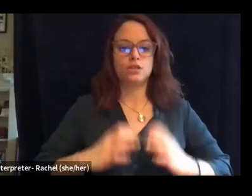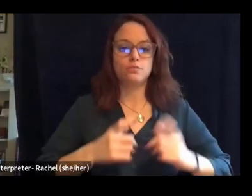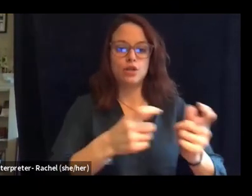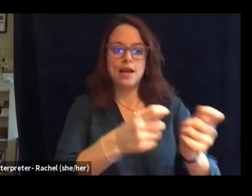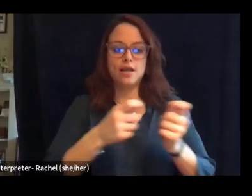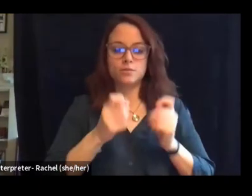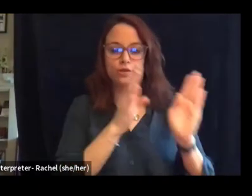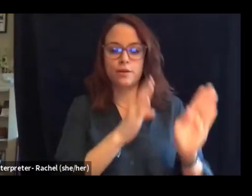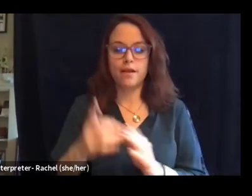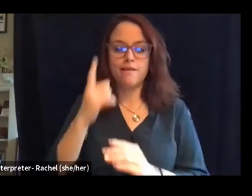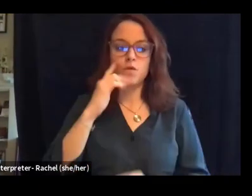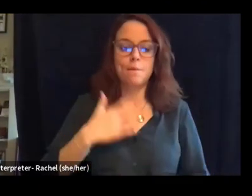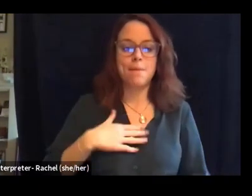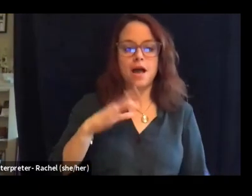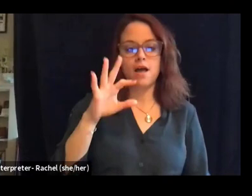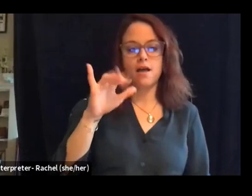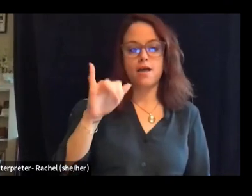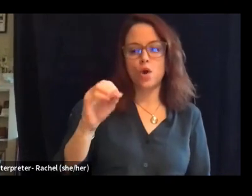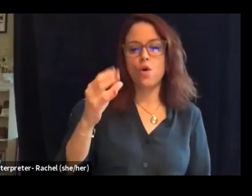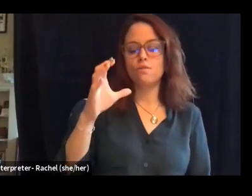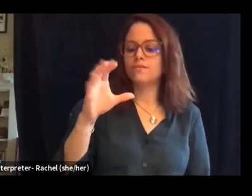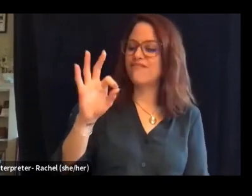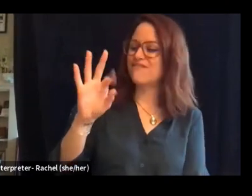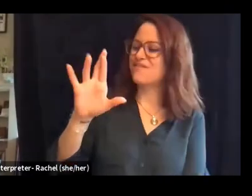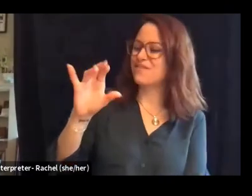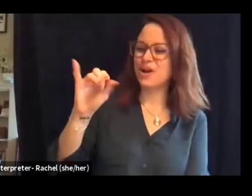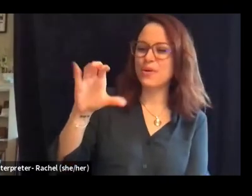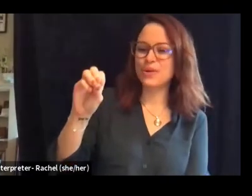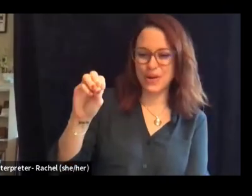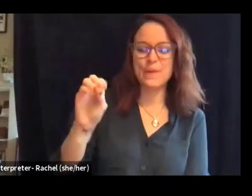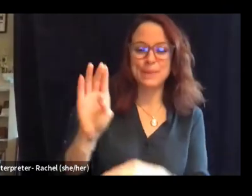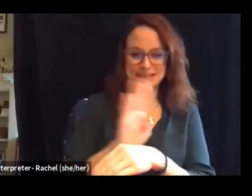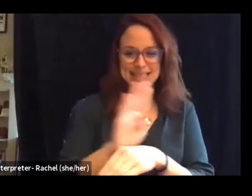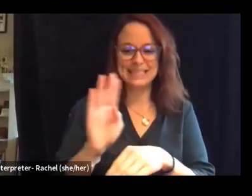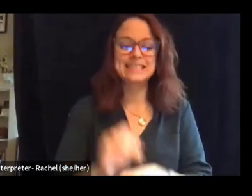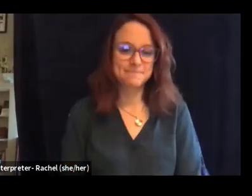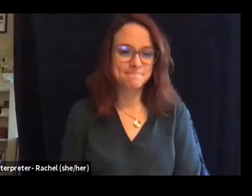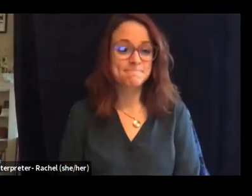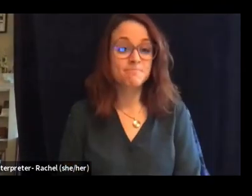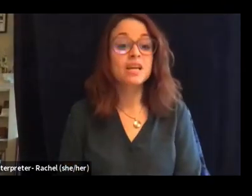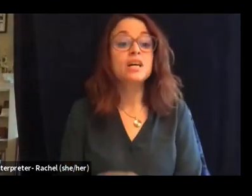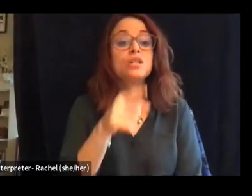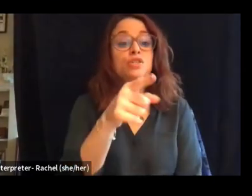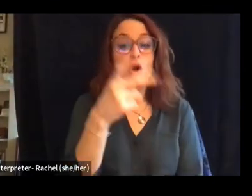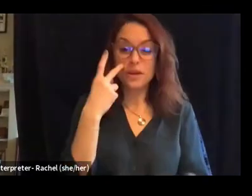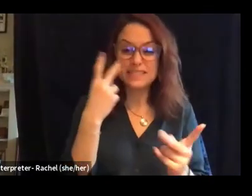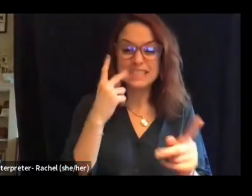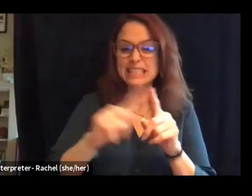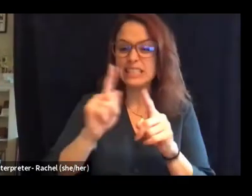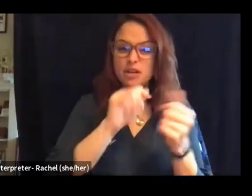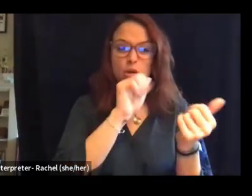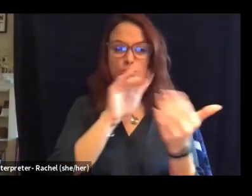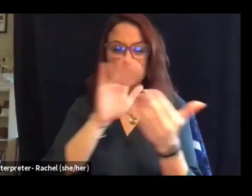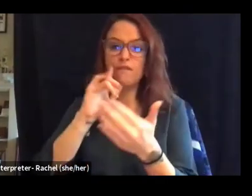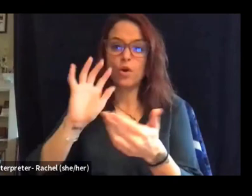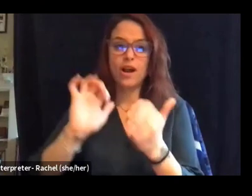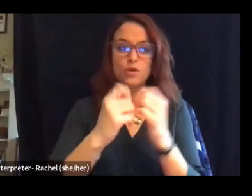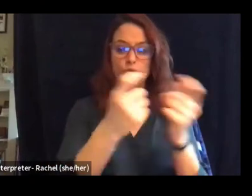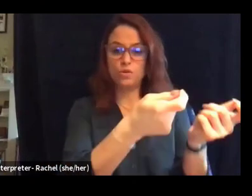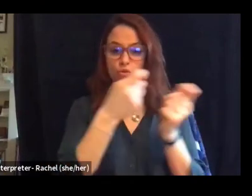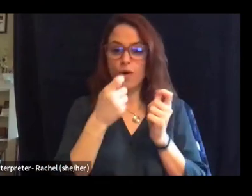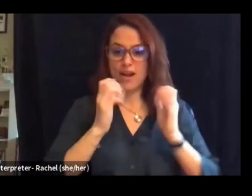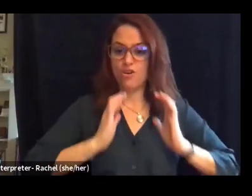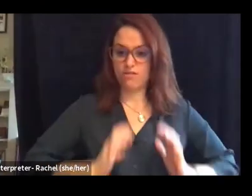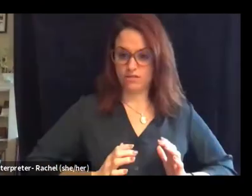my yogurt business, right? So we've looked at several ways to acquire the customers, and some we might want to